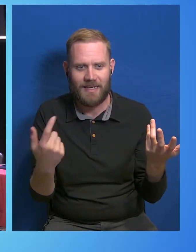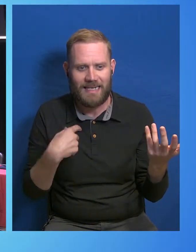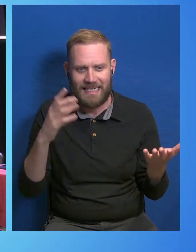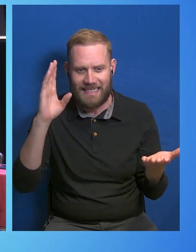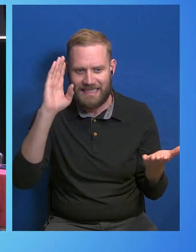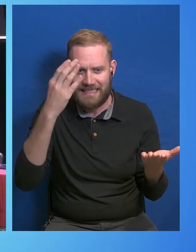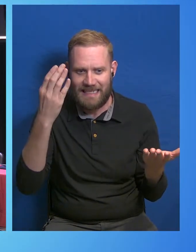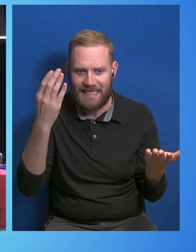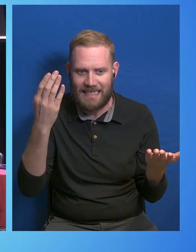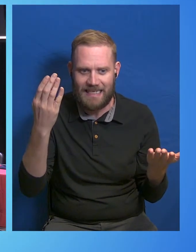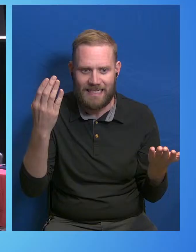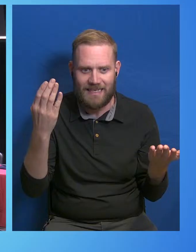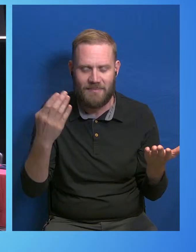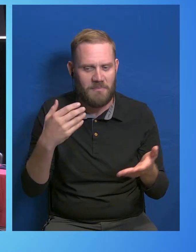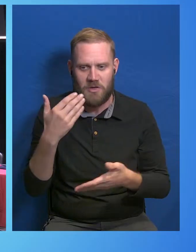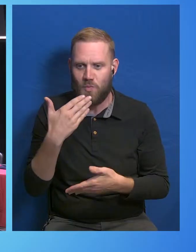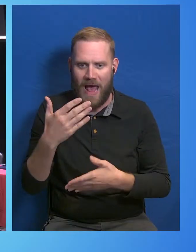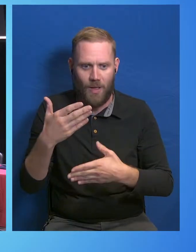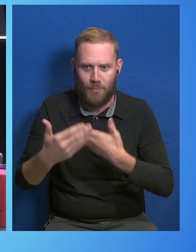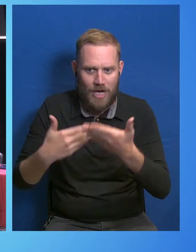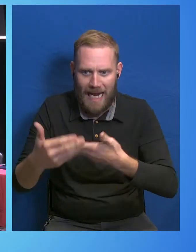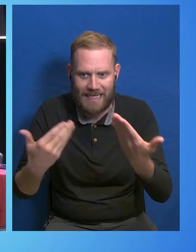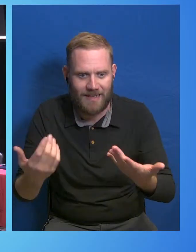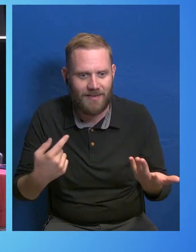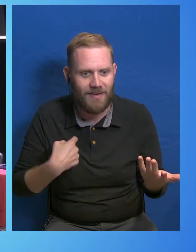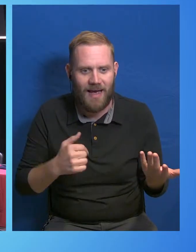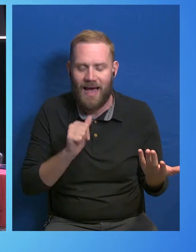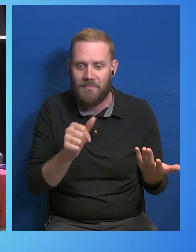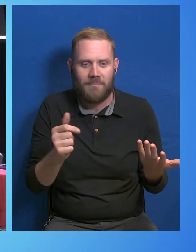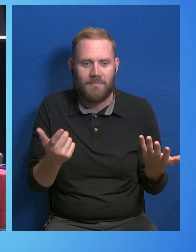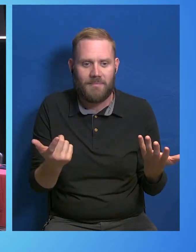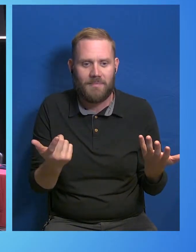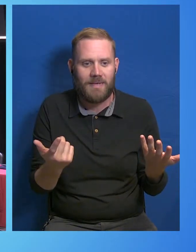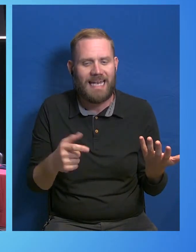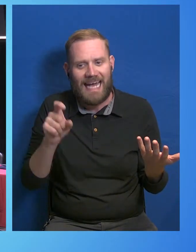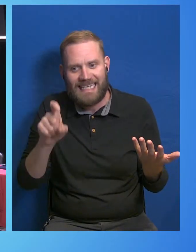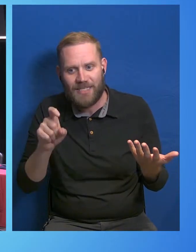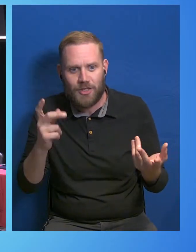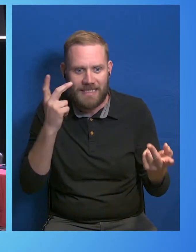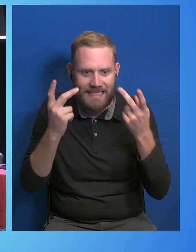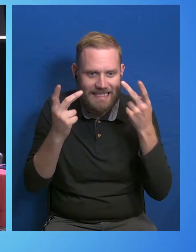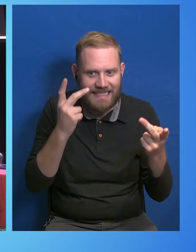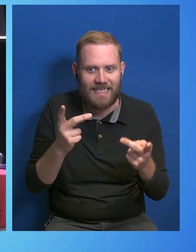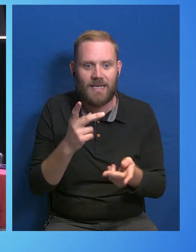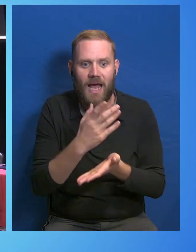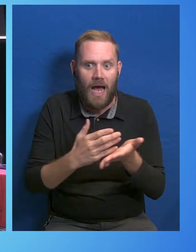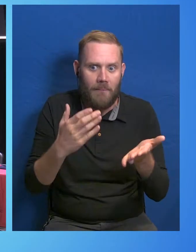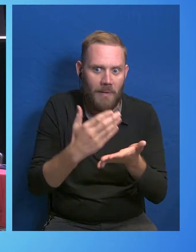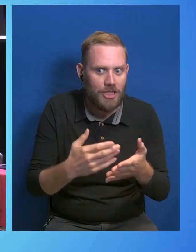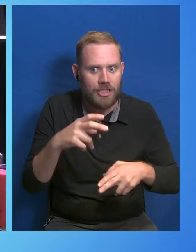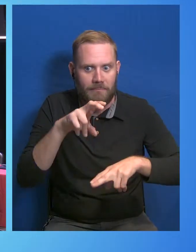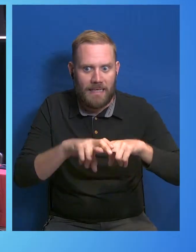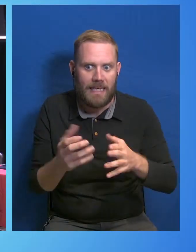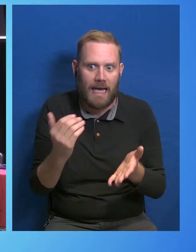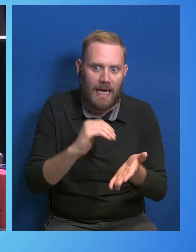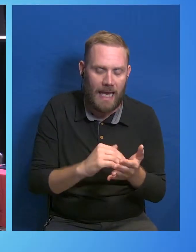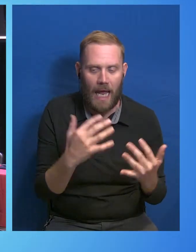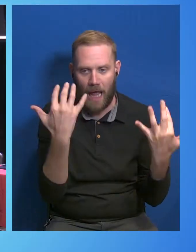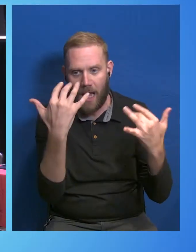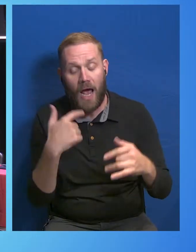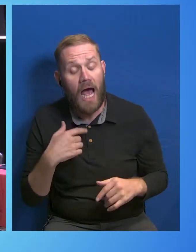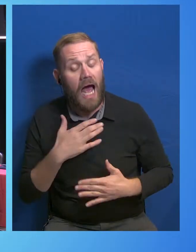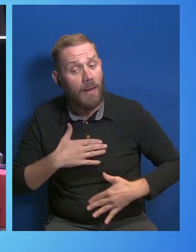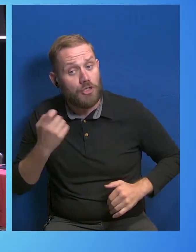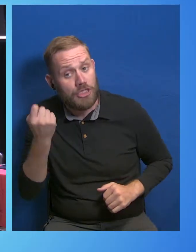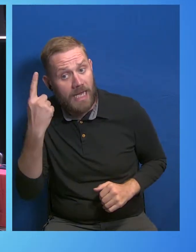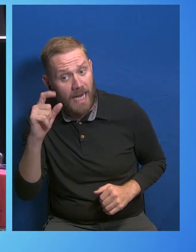seem to be terribly productive. I'm not necessarily interested in sitting through another budget meeting. Not that the information's bad. I appreciate